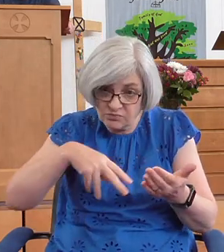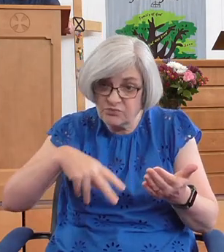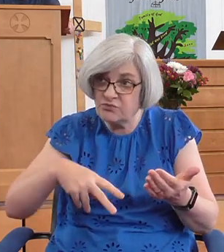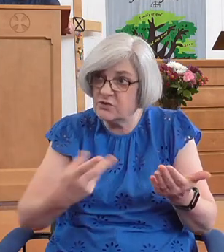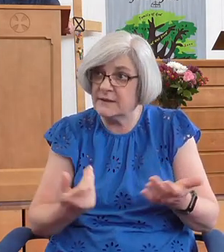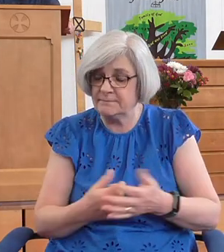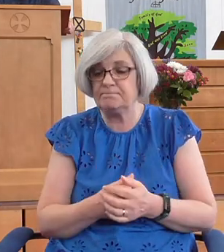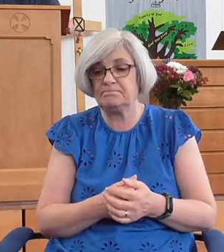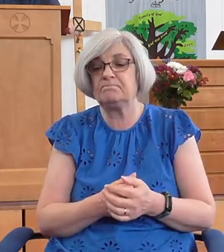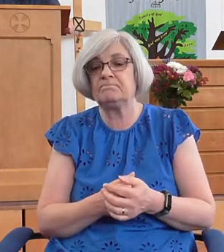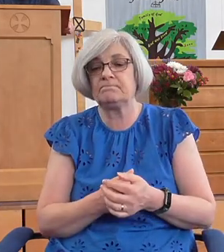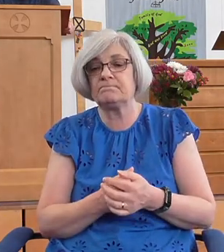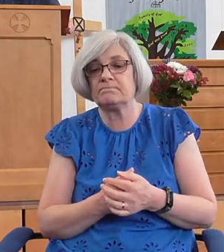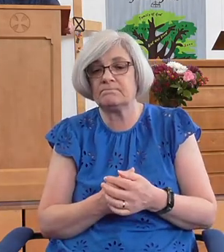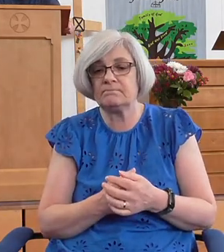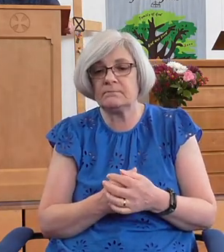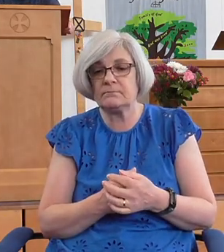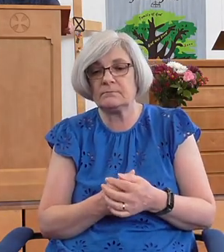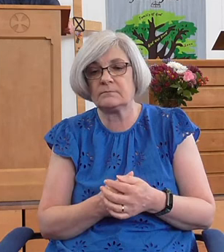use it or not.